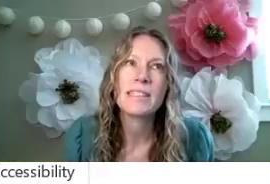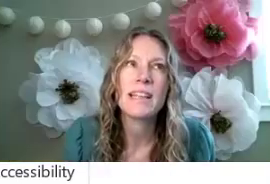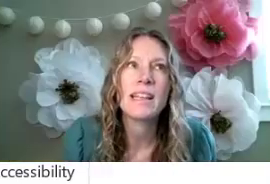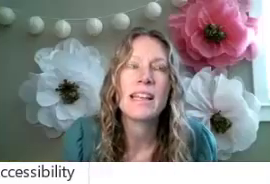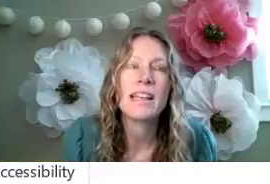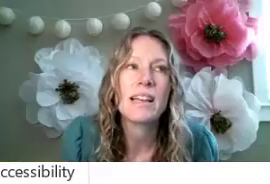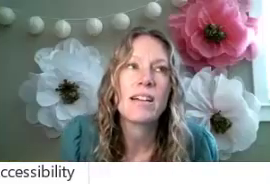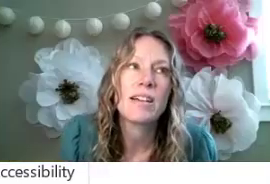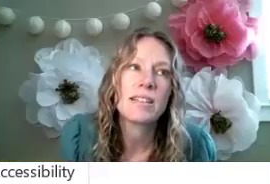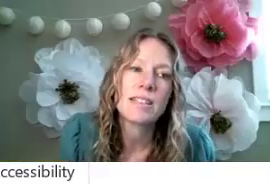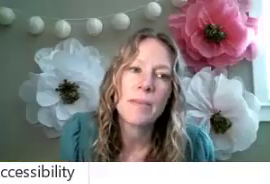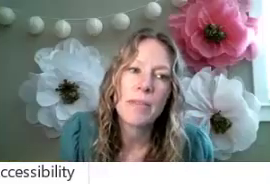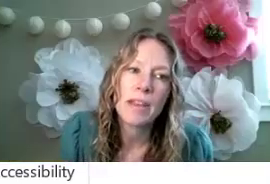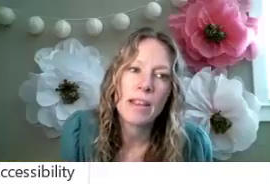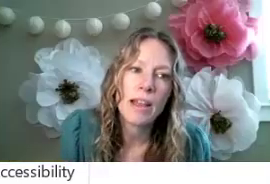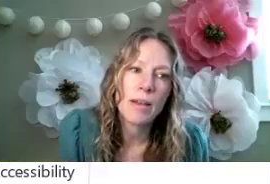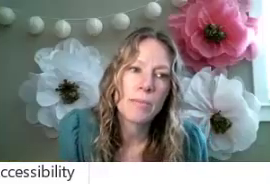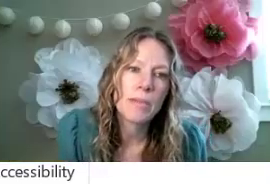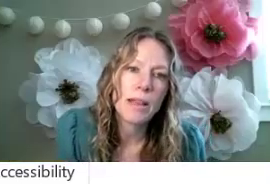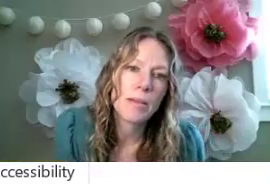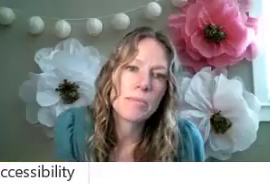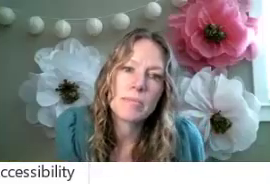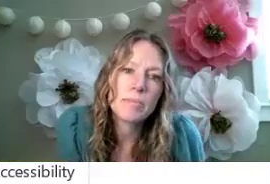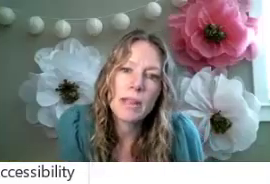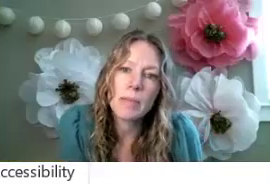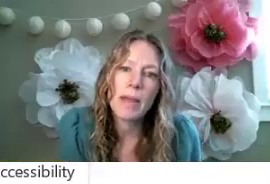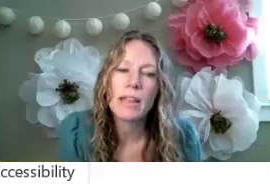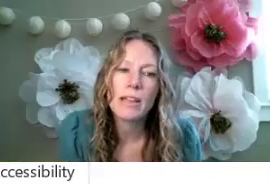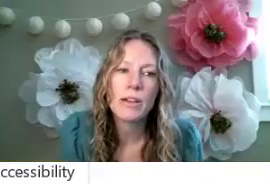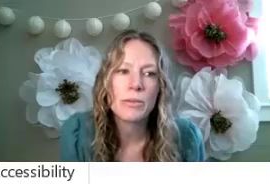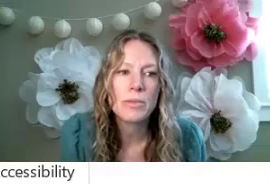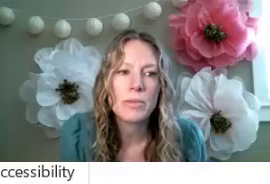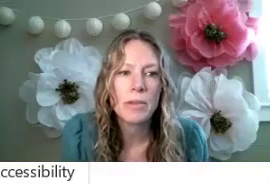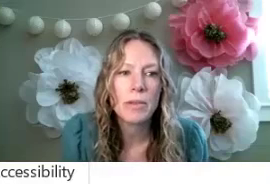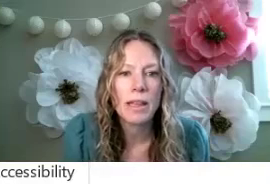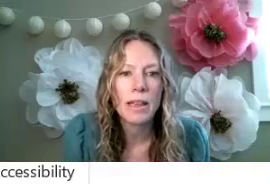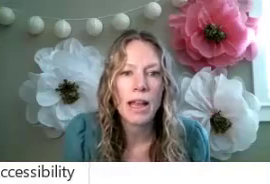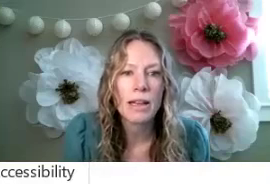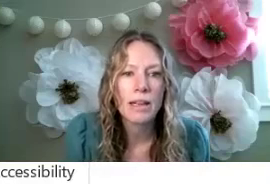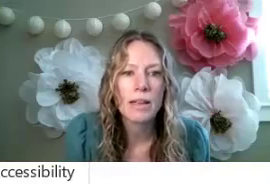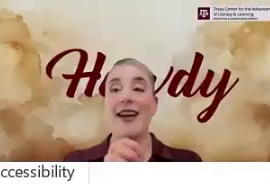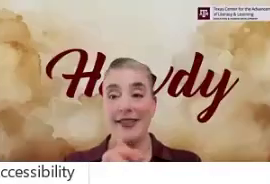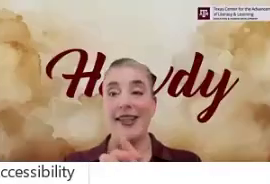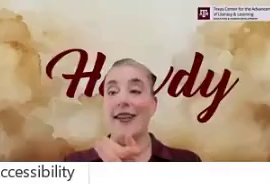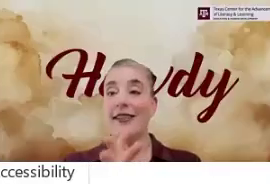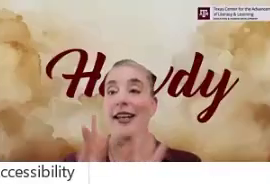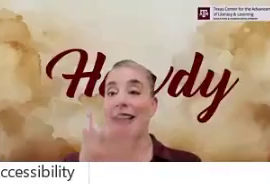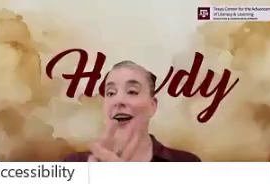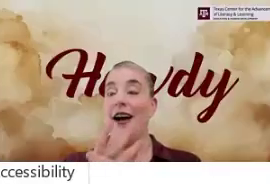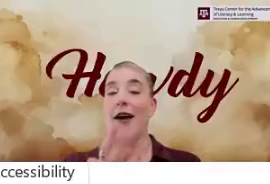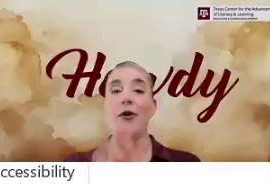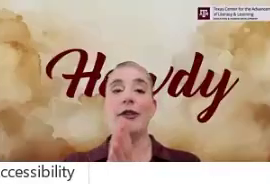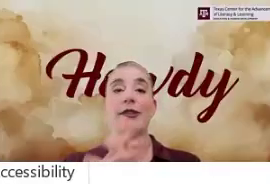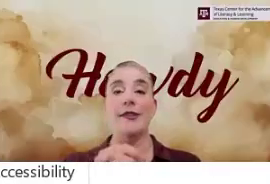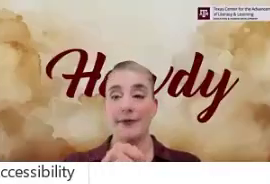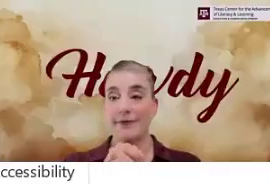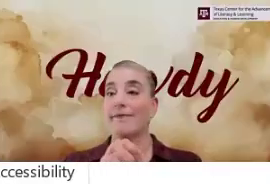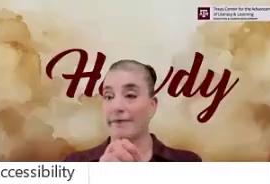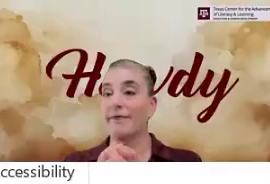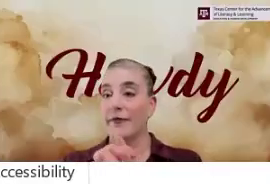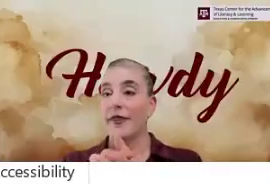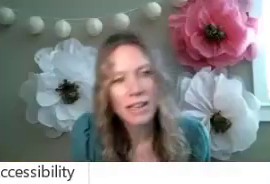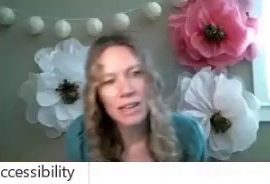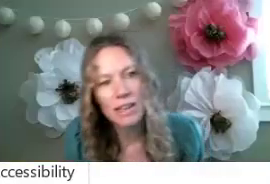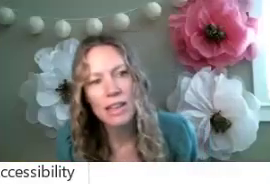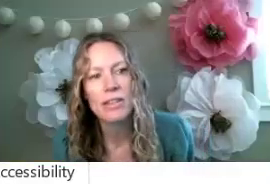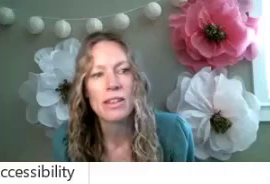may accidentally click on something like a clickbait, you know, something like that. Yeah, exactly. Yeah. Trying to click on your